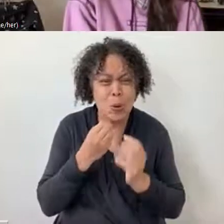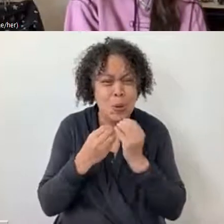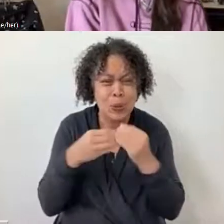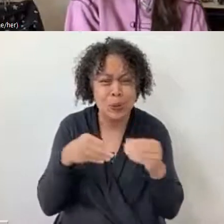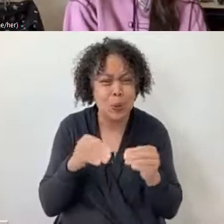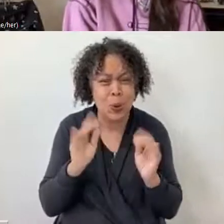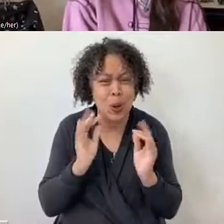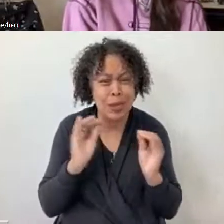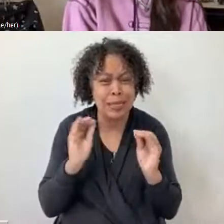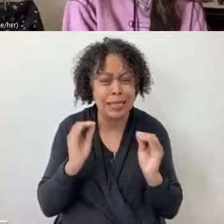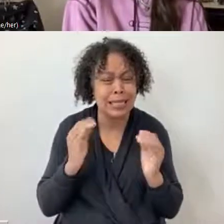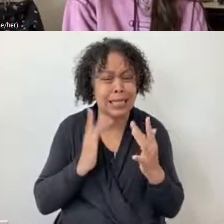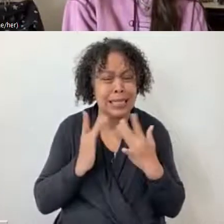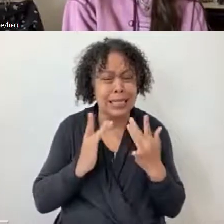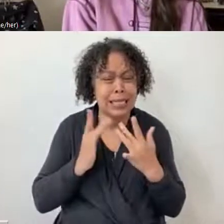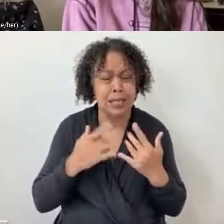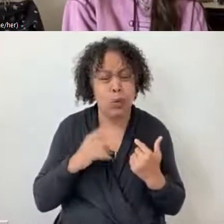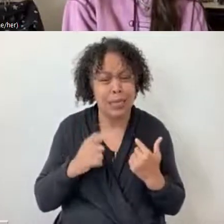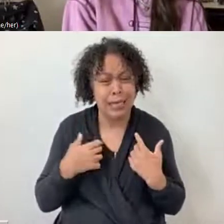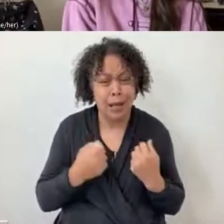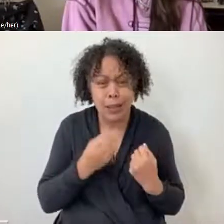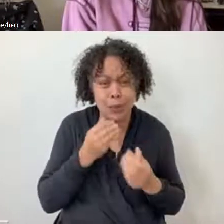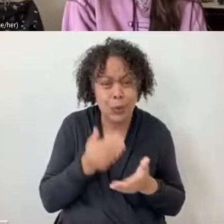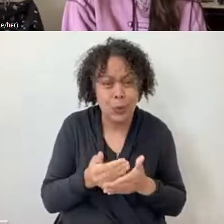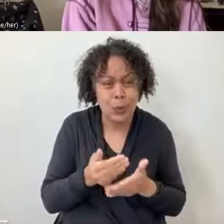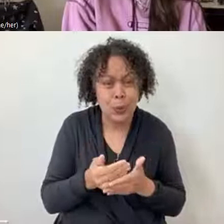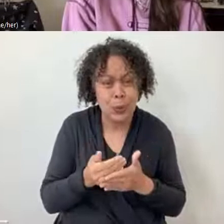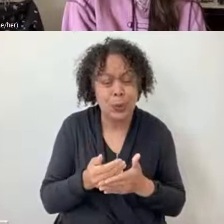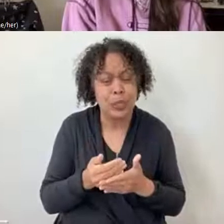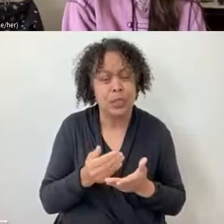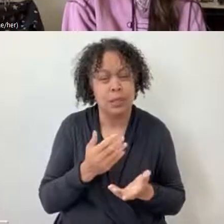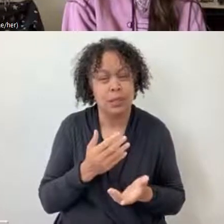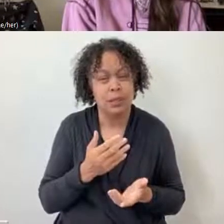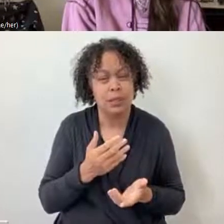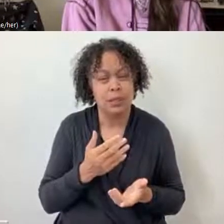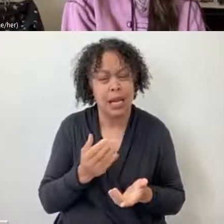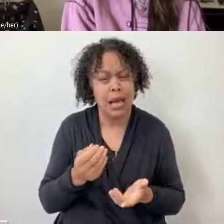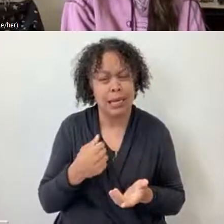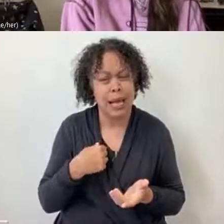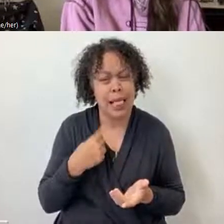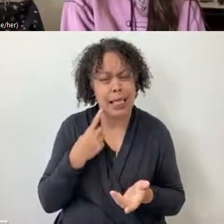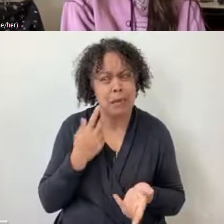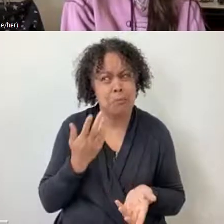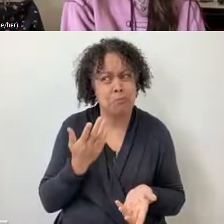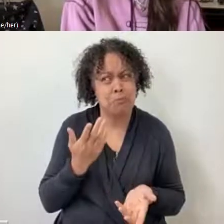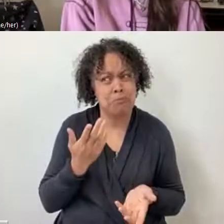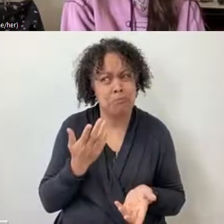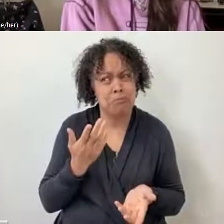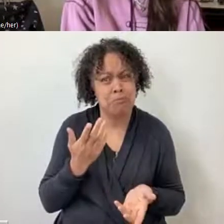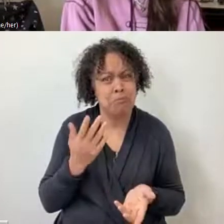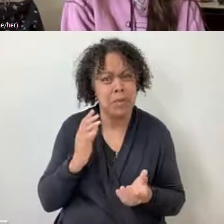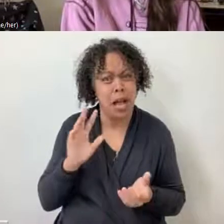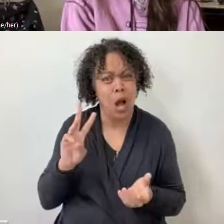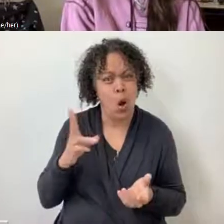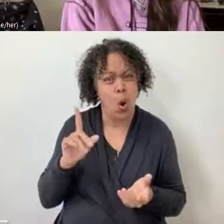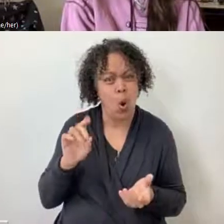have, access to healthy foods. And I think, well, having a Whole Foods in that neighborhood